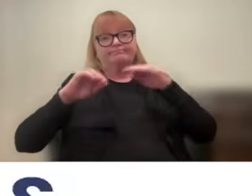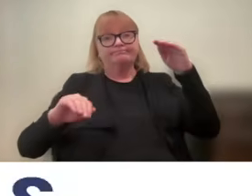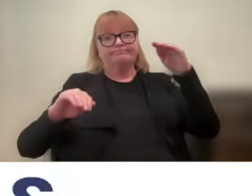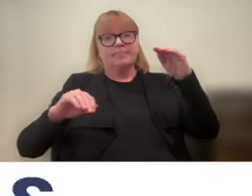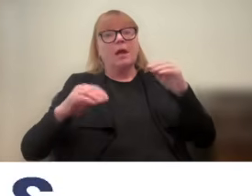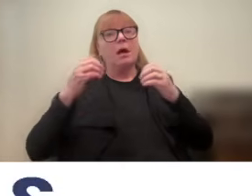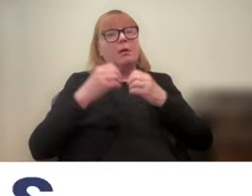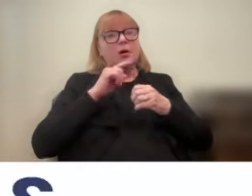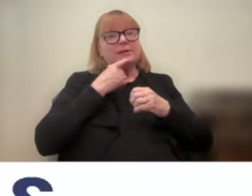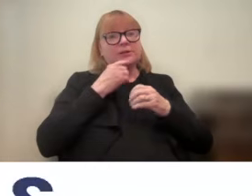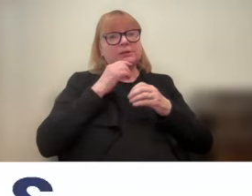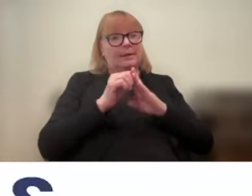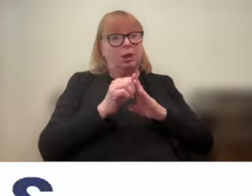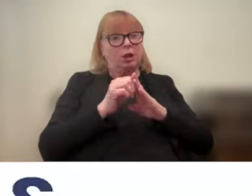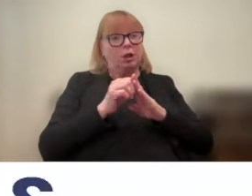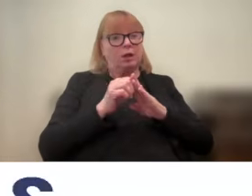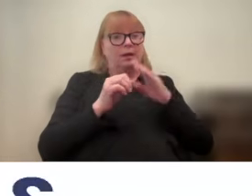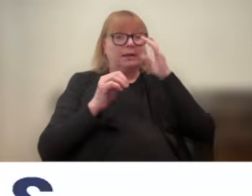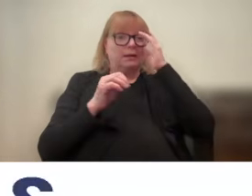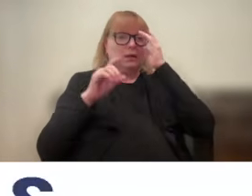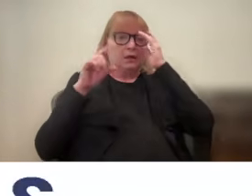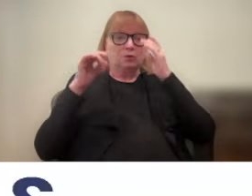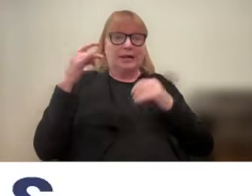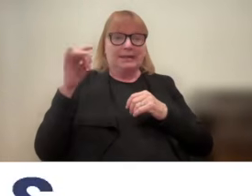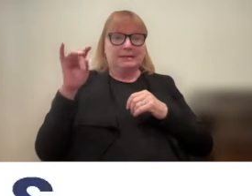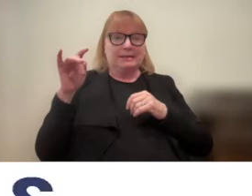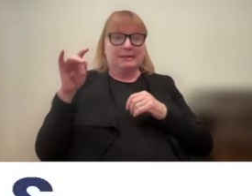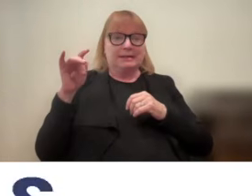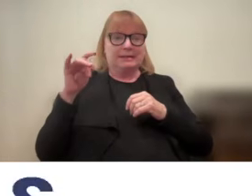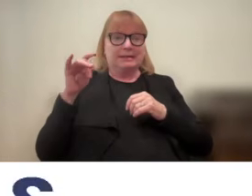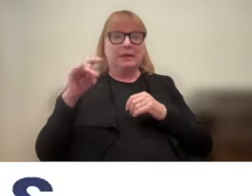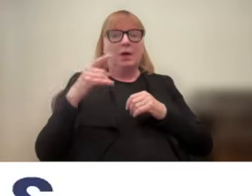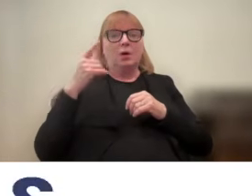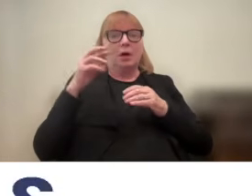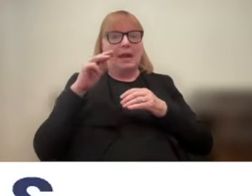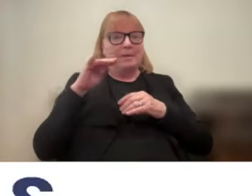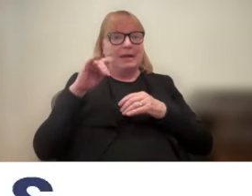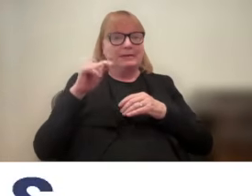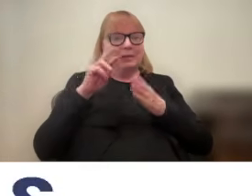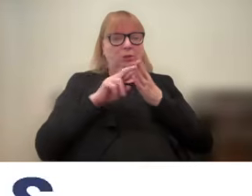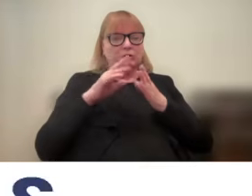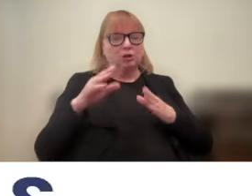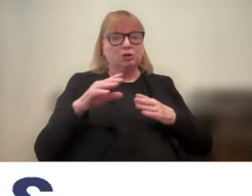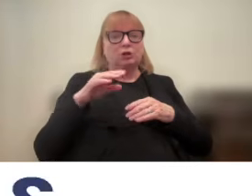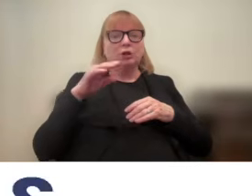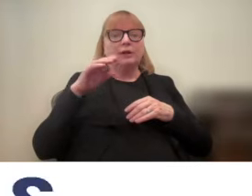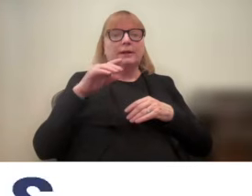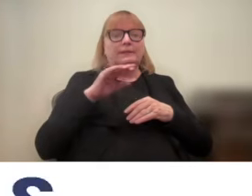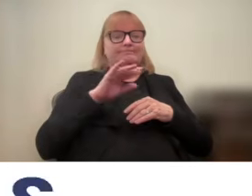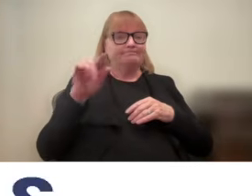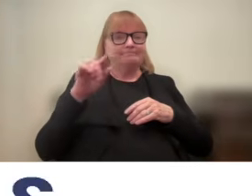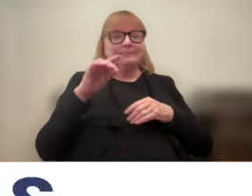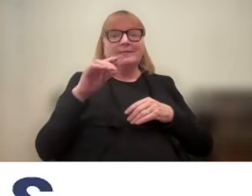an even more serious example. In 2018, MIT researcher Joy Buolamwini, who we'll talk